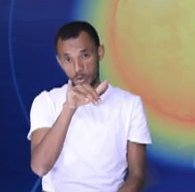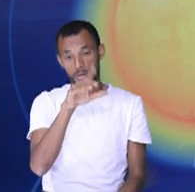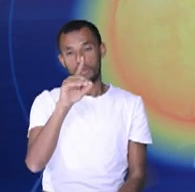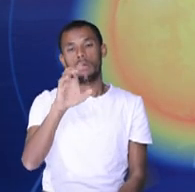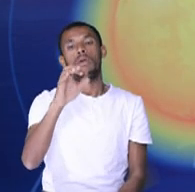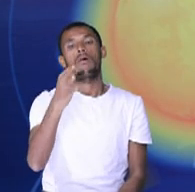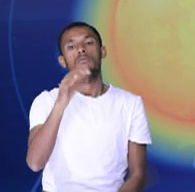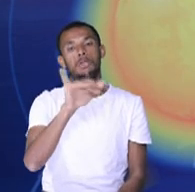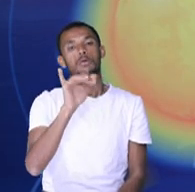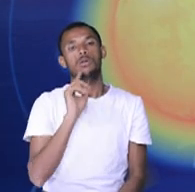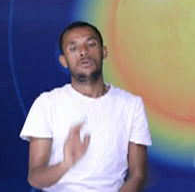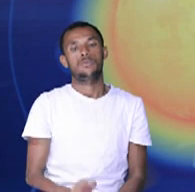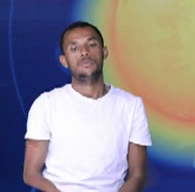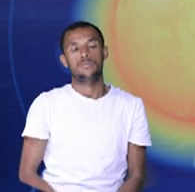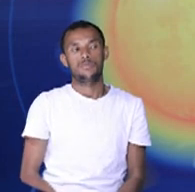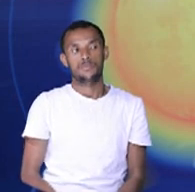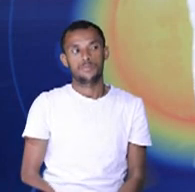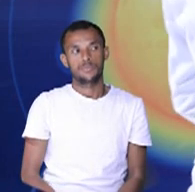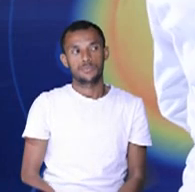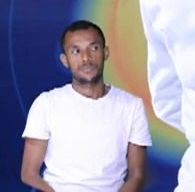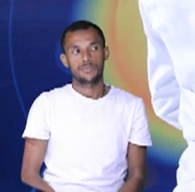Triangle DEF.